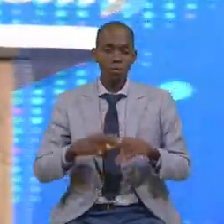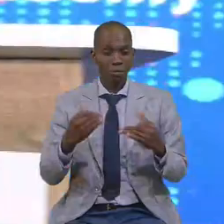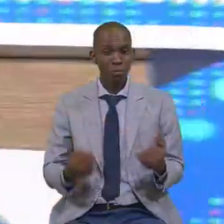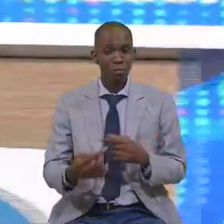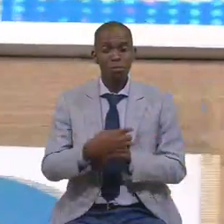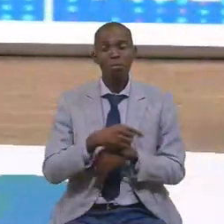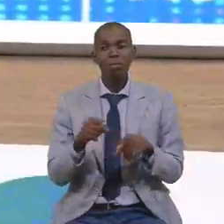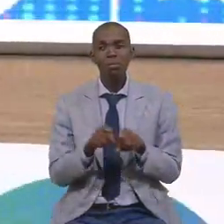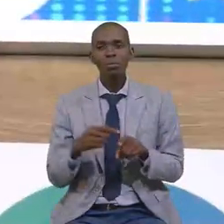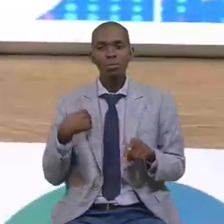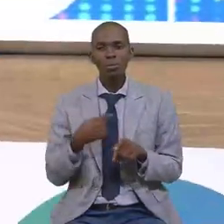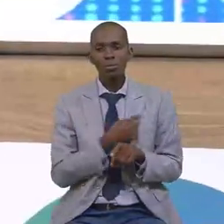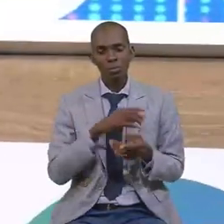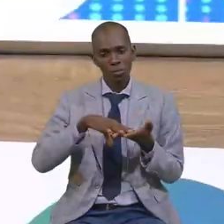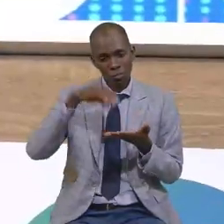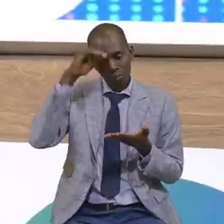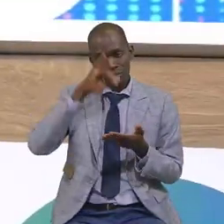are talking about